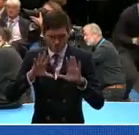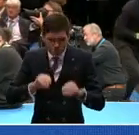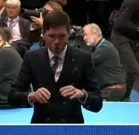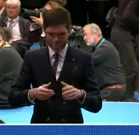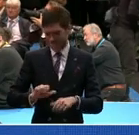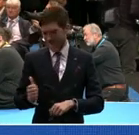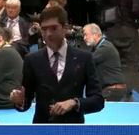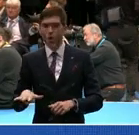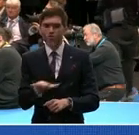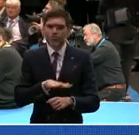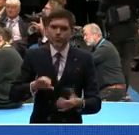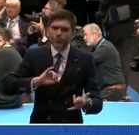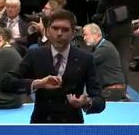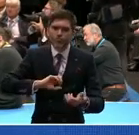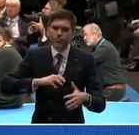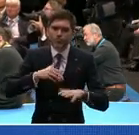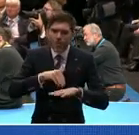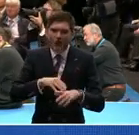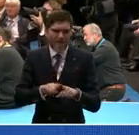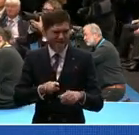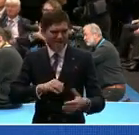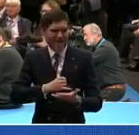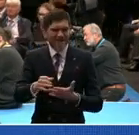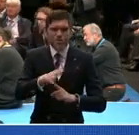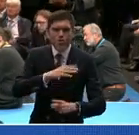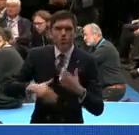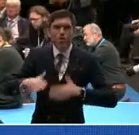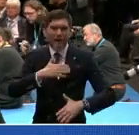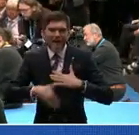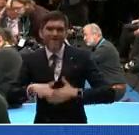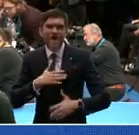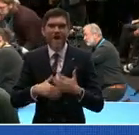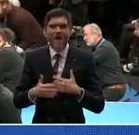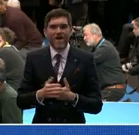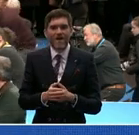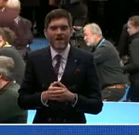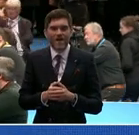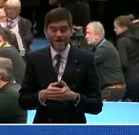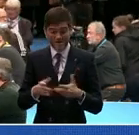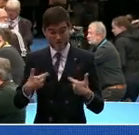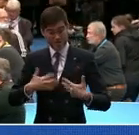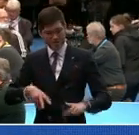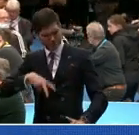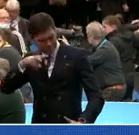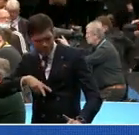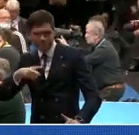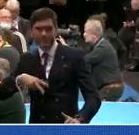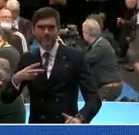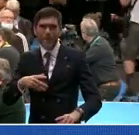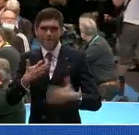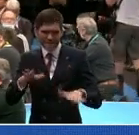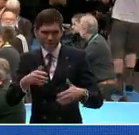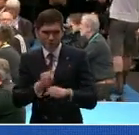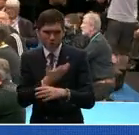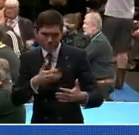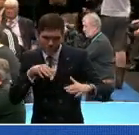crime, including antisocial behavior. Under my watch, we have seen some of the biggest law enforcement raids in our